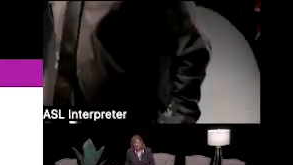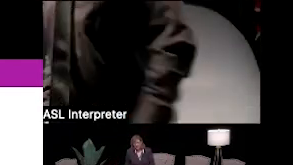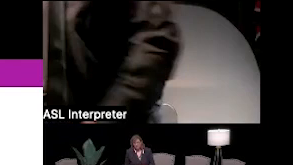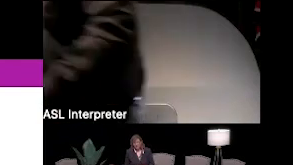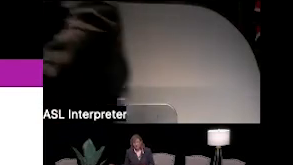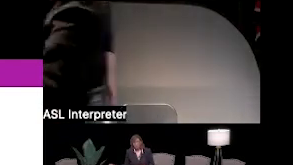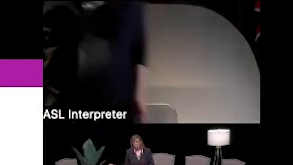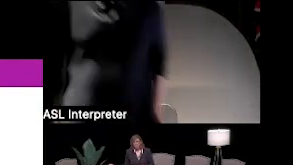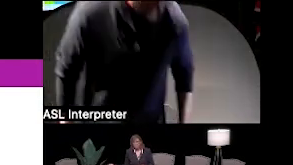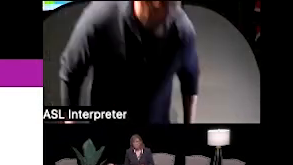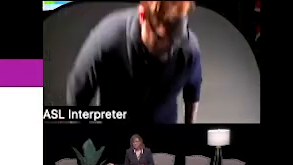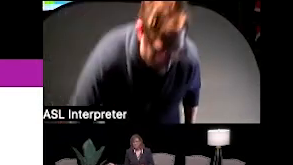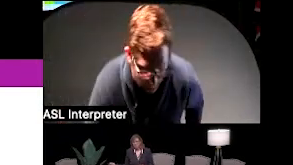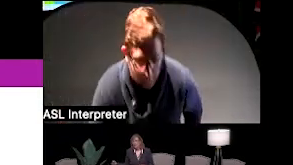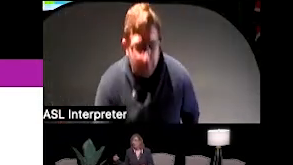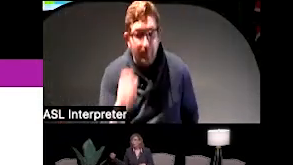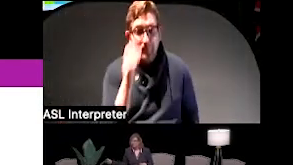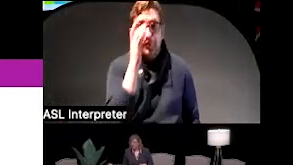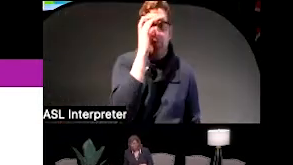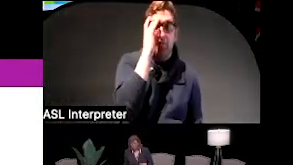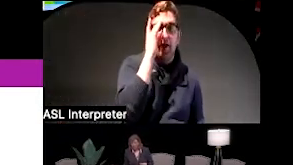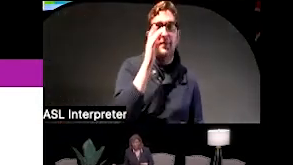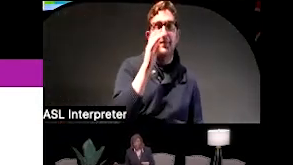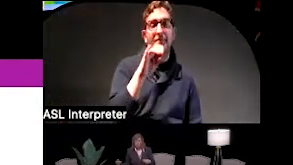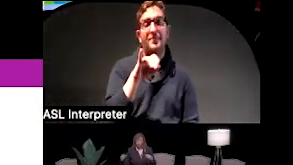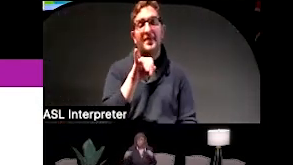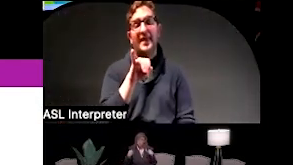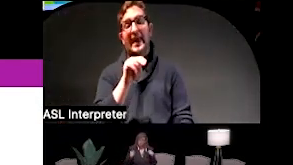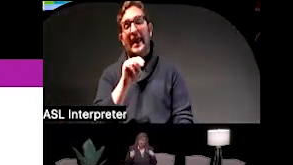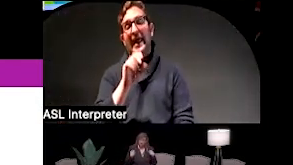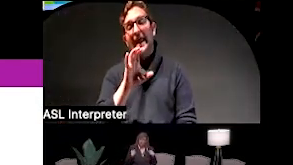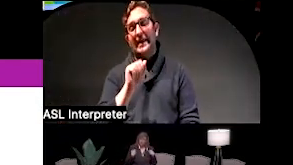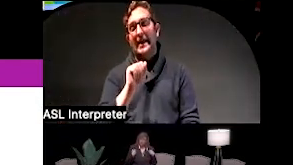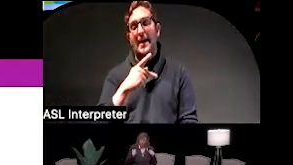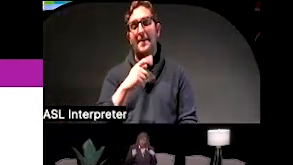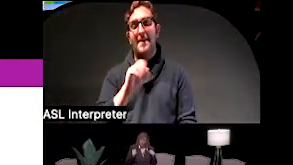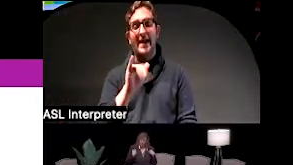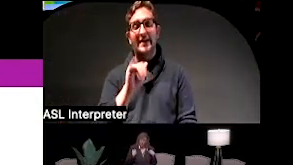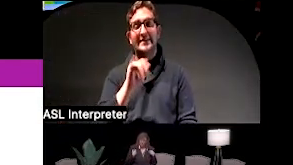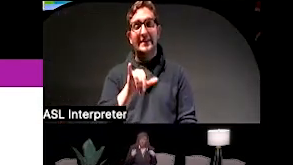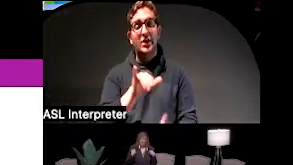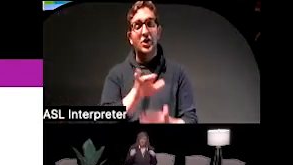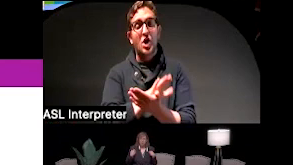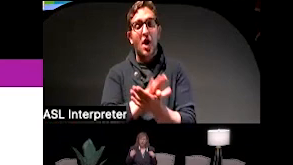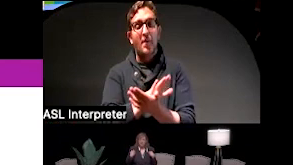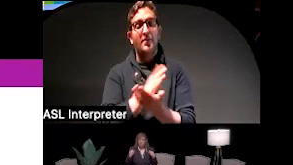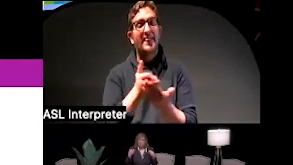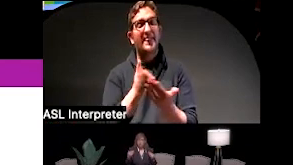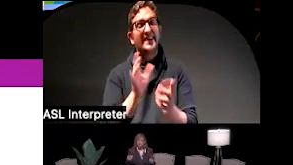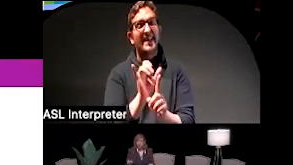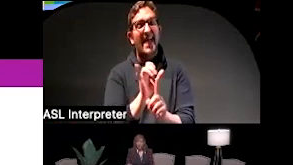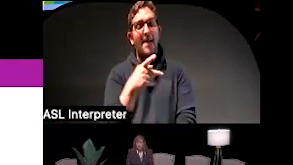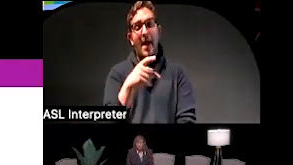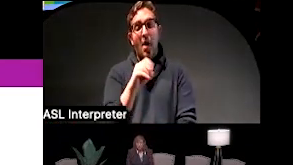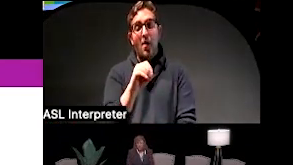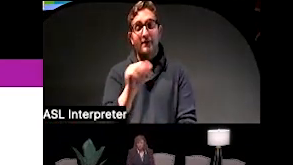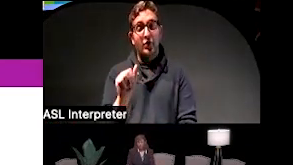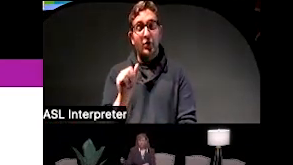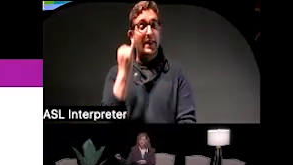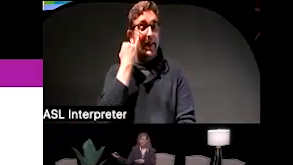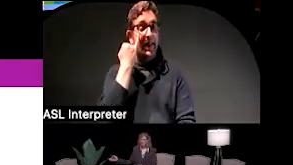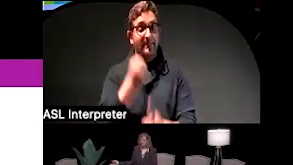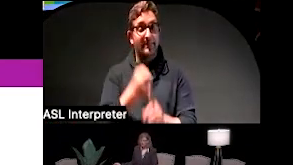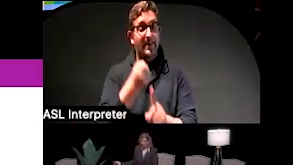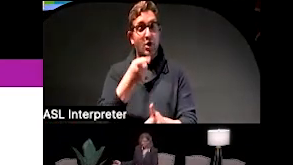Incapacity documents are those things that are power of attorney, where you still have your rights, but in the event you're not able